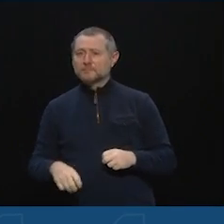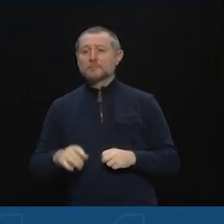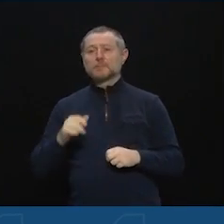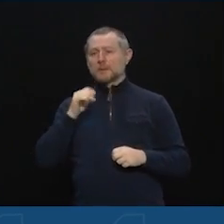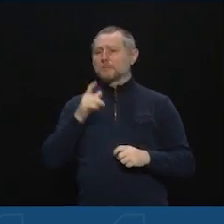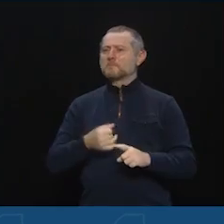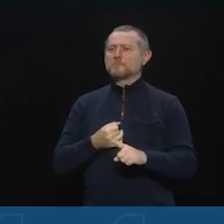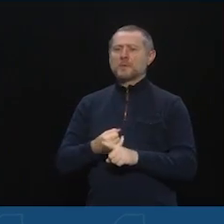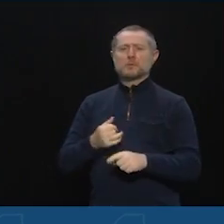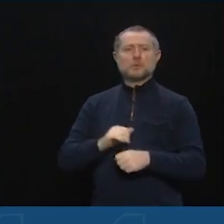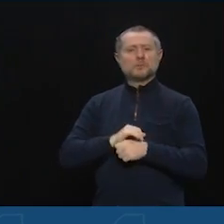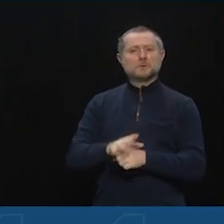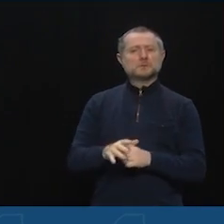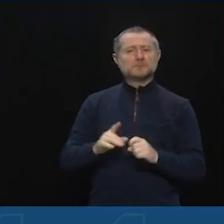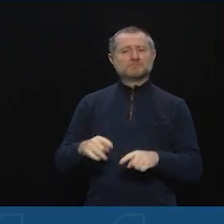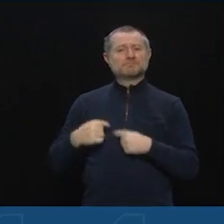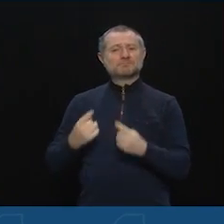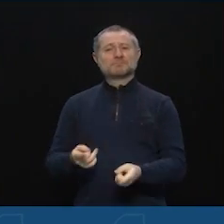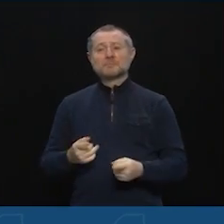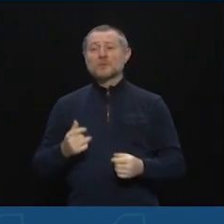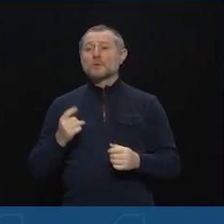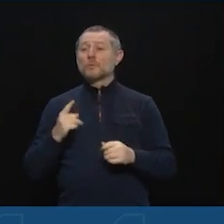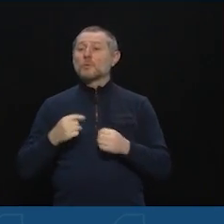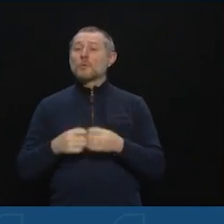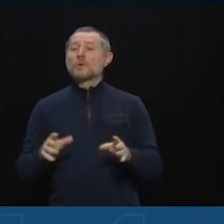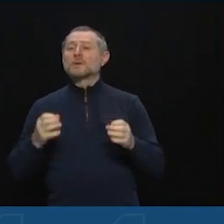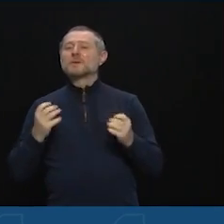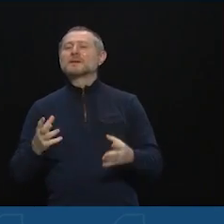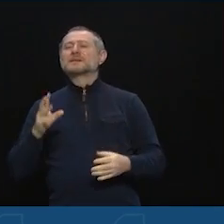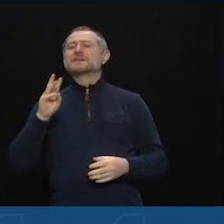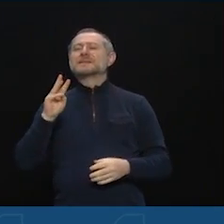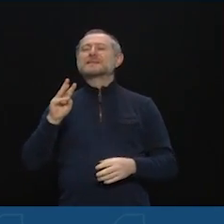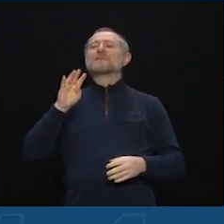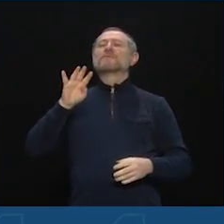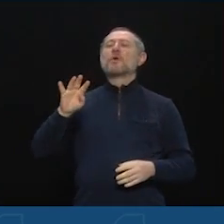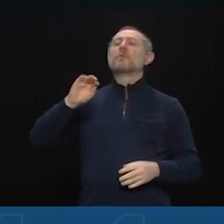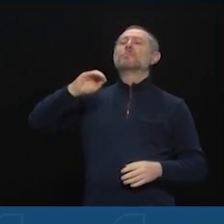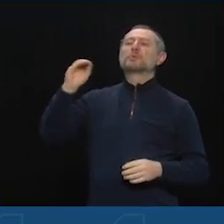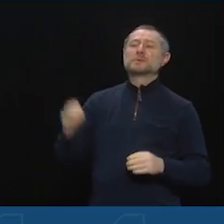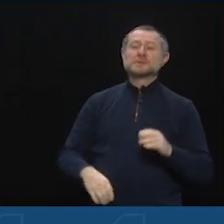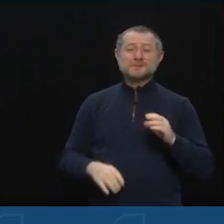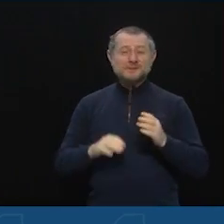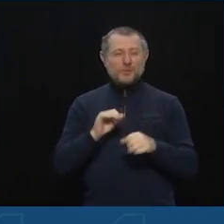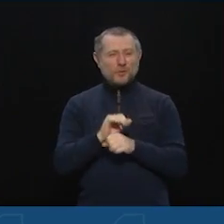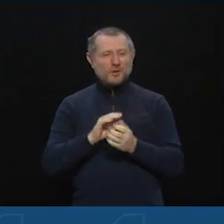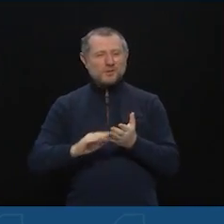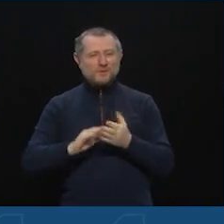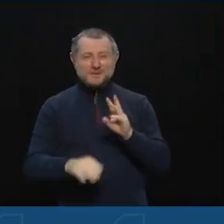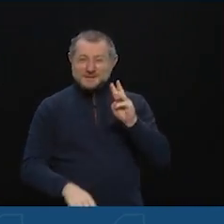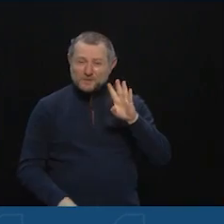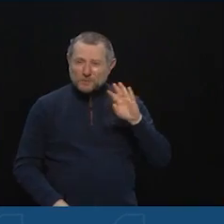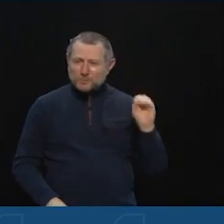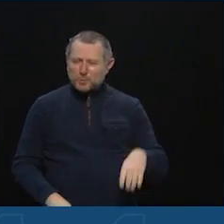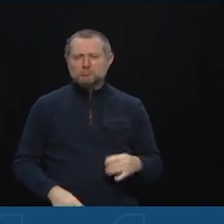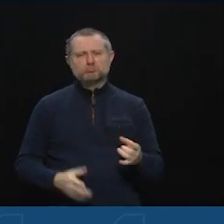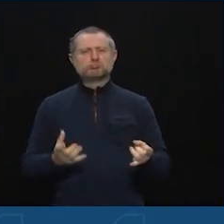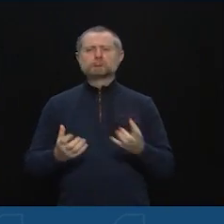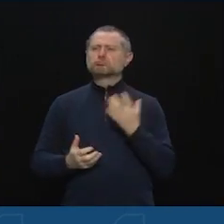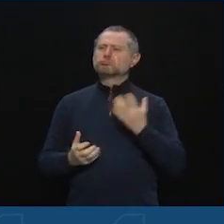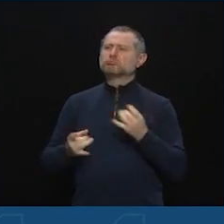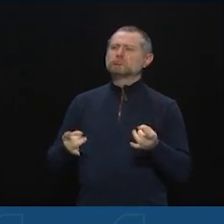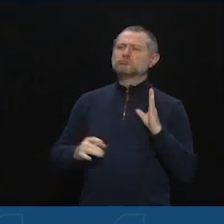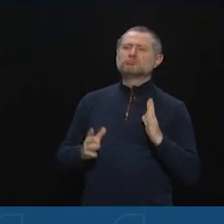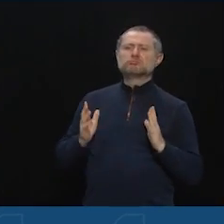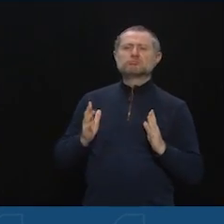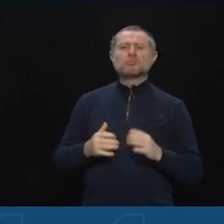pandemic. We lost at one point 64% of our workers. I mean, it was just devastating. And I don't have a lot of experience, 5